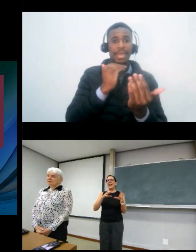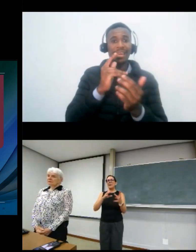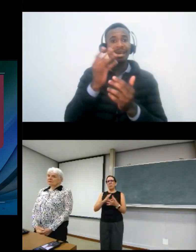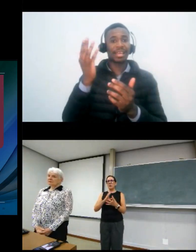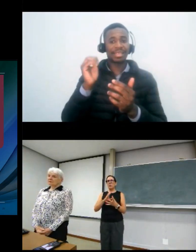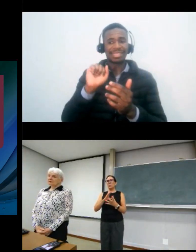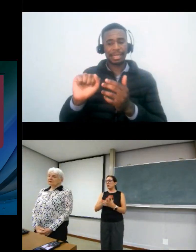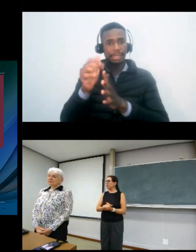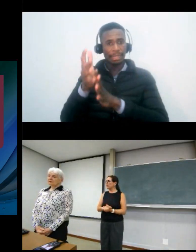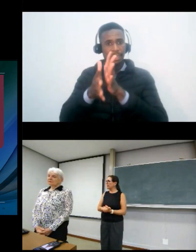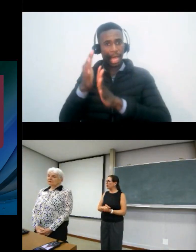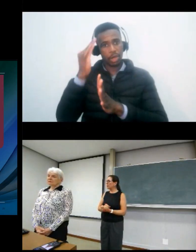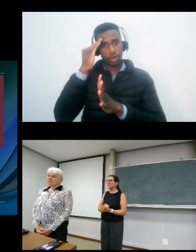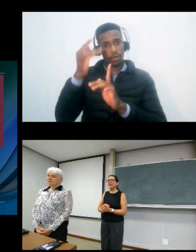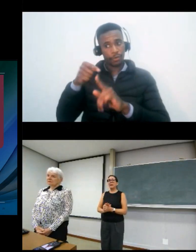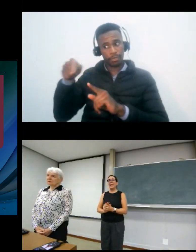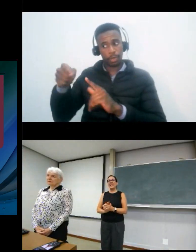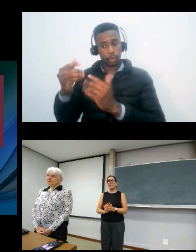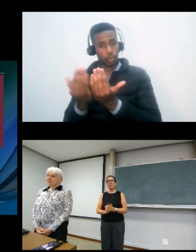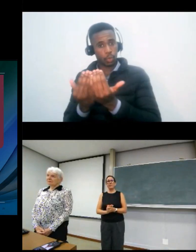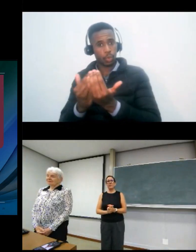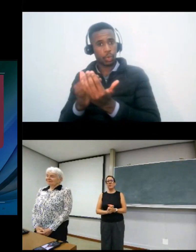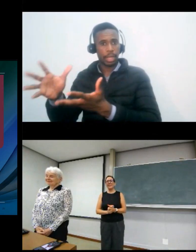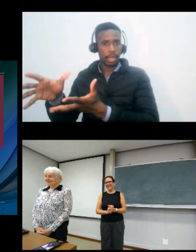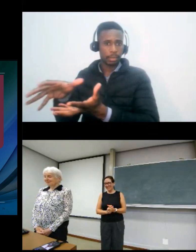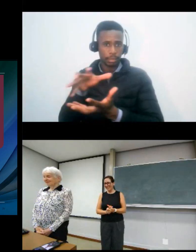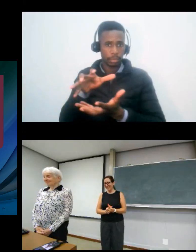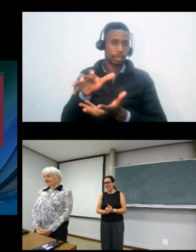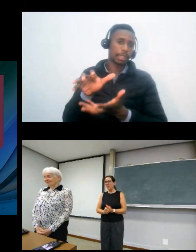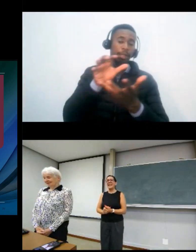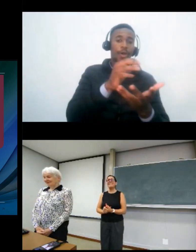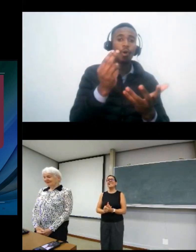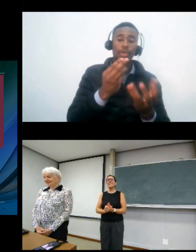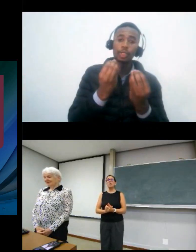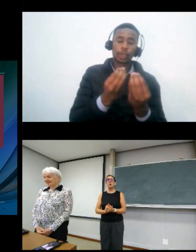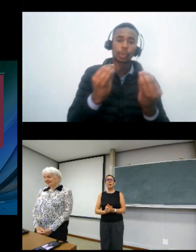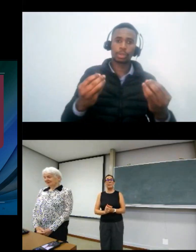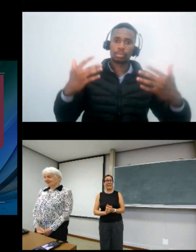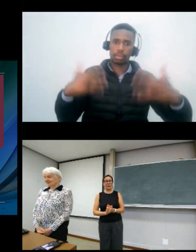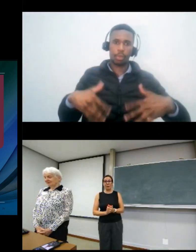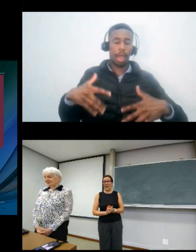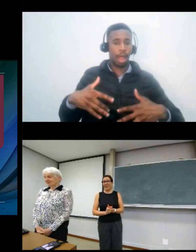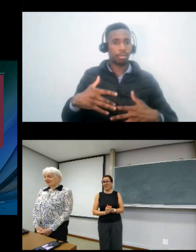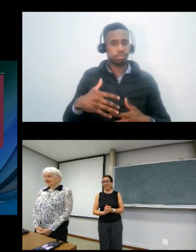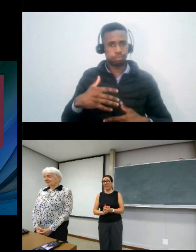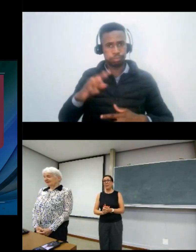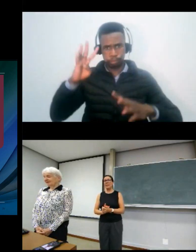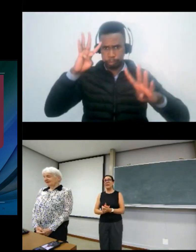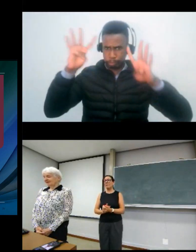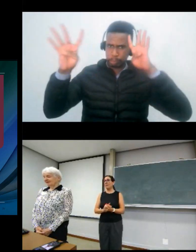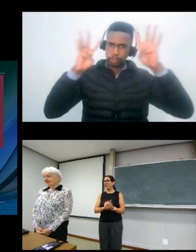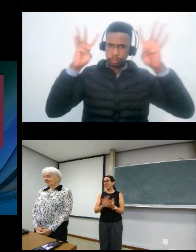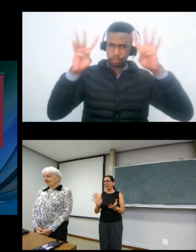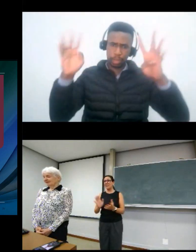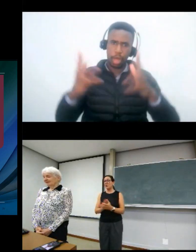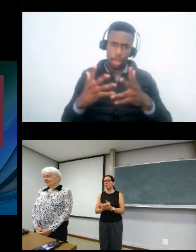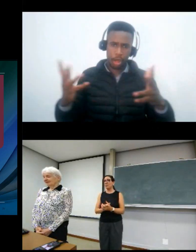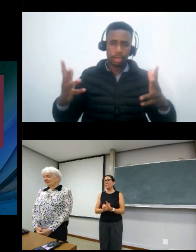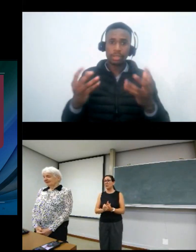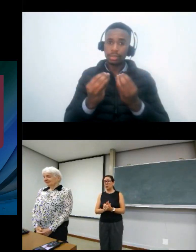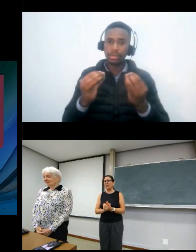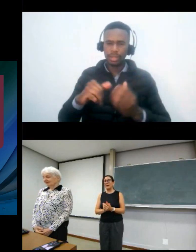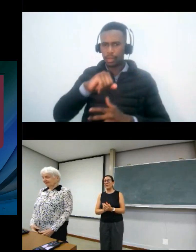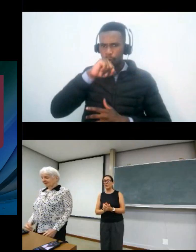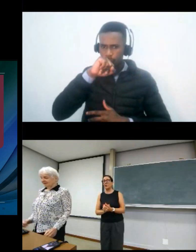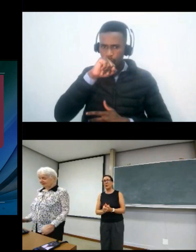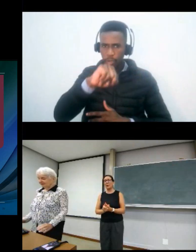them. And also children are enormously creative and enjoy being creative. I mean, if anyone has